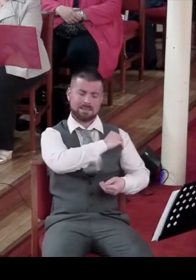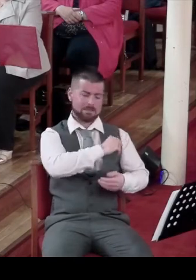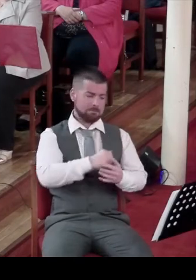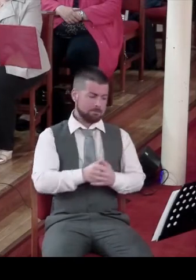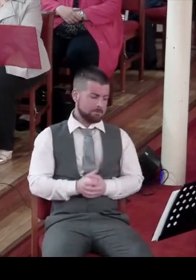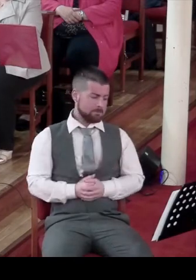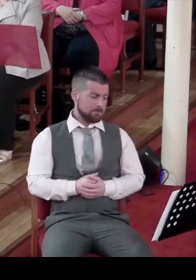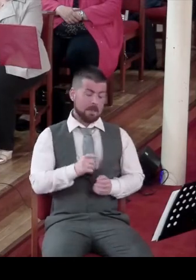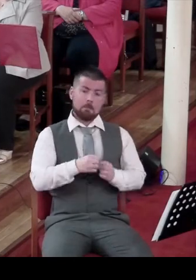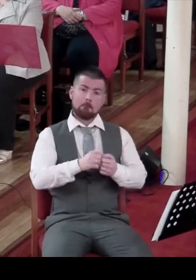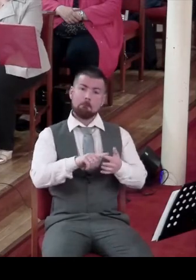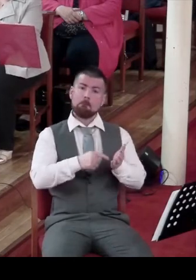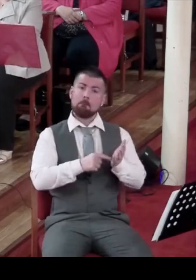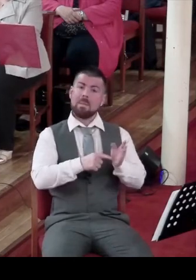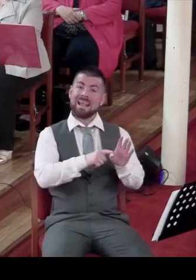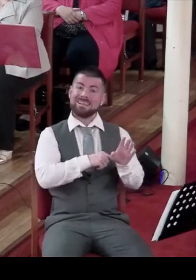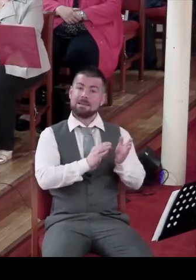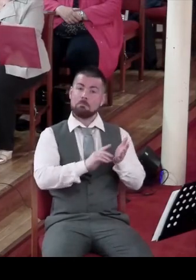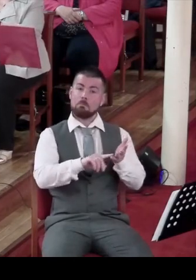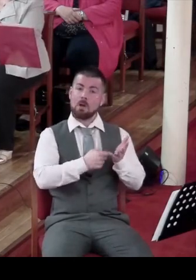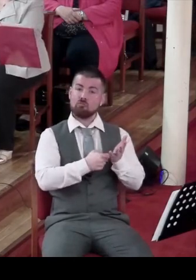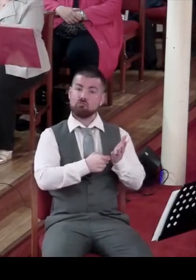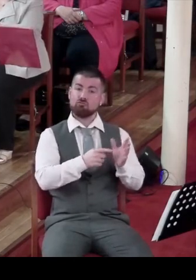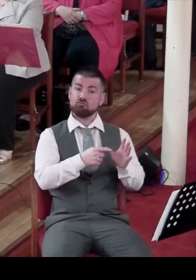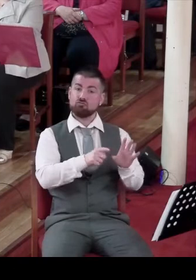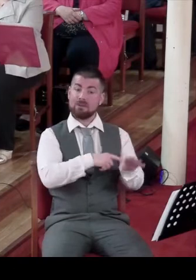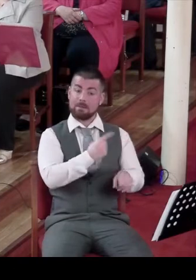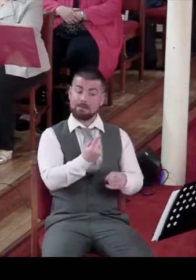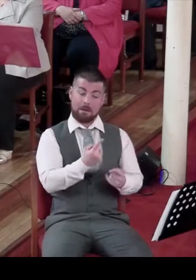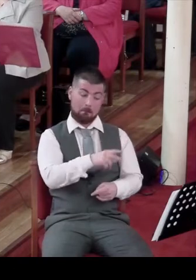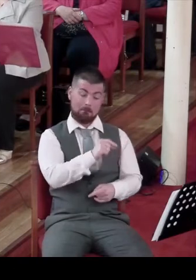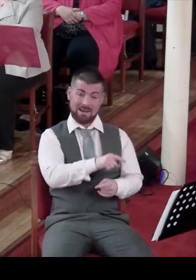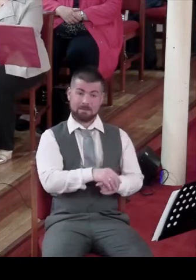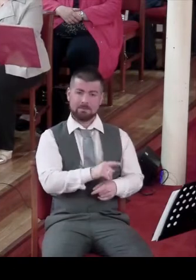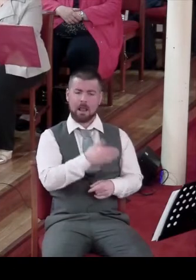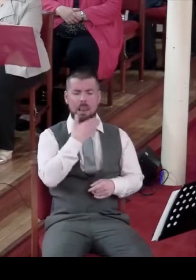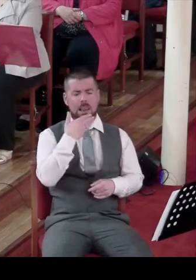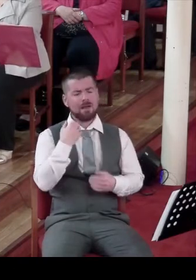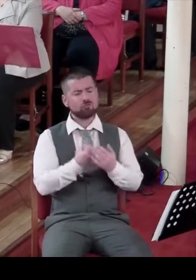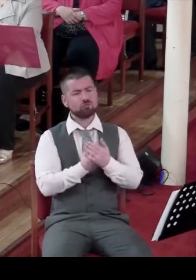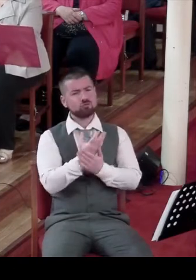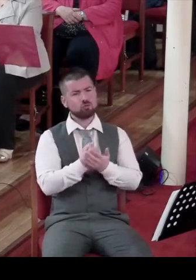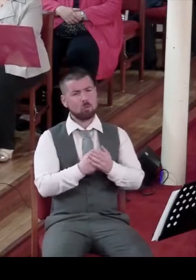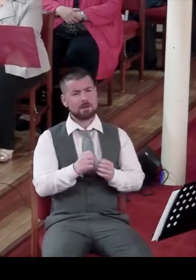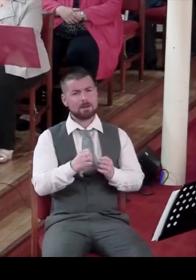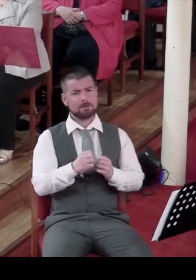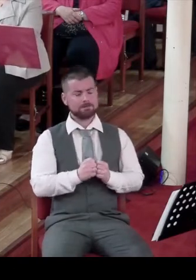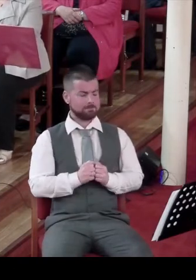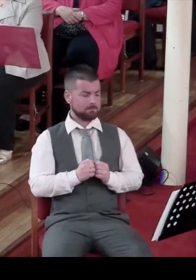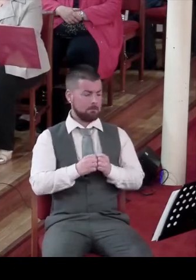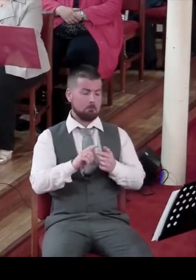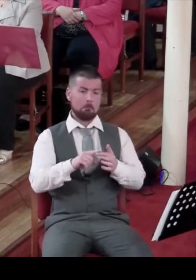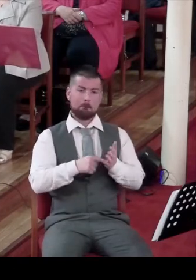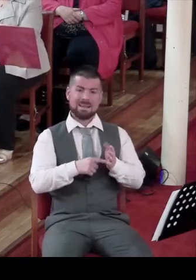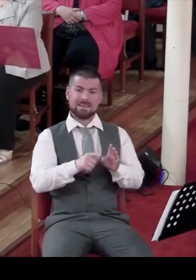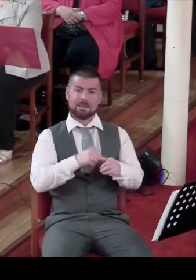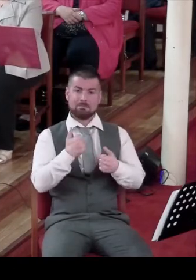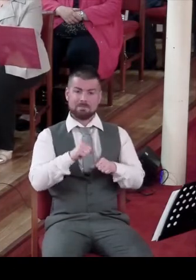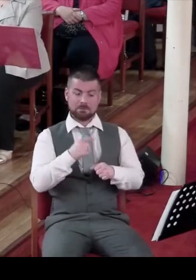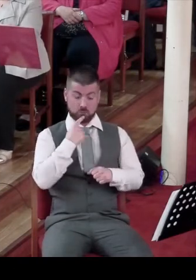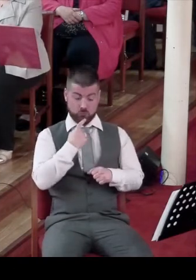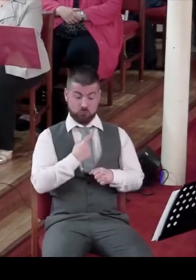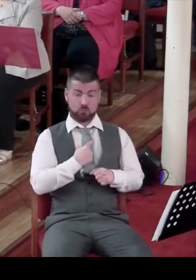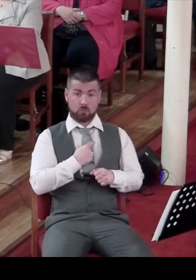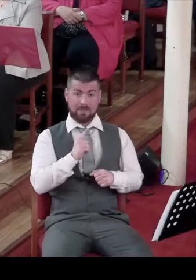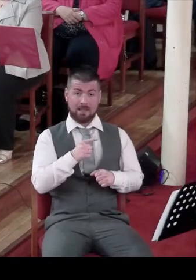It's Betty Murray who has chosen for us to sing this one. And there's a lovely story lies behind this. Betty was telling me when I spoke to her about this. She